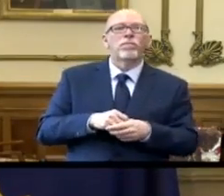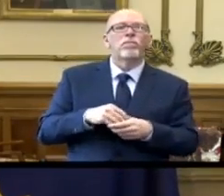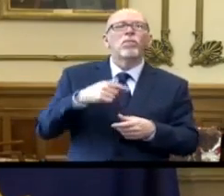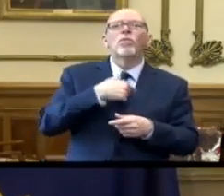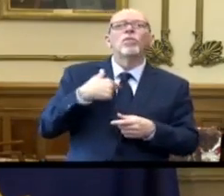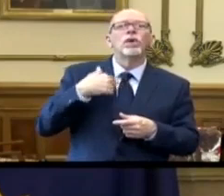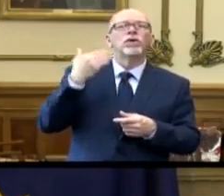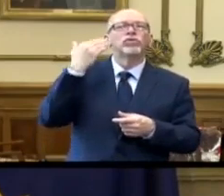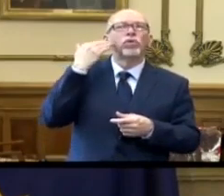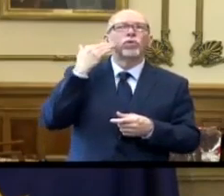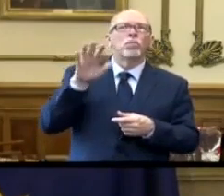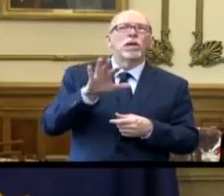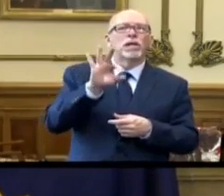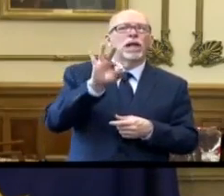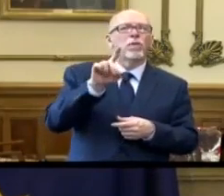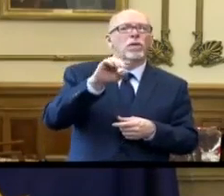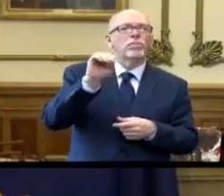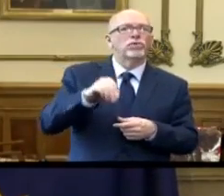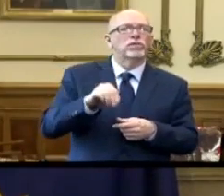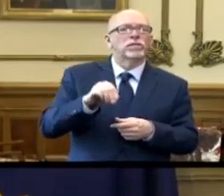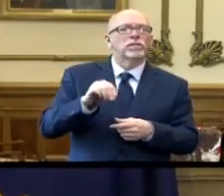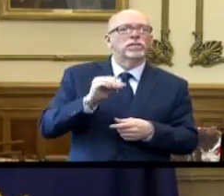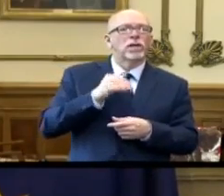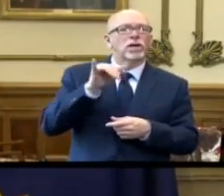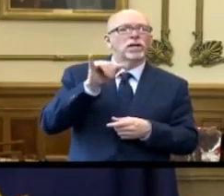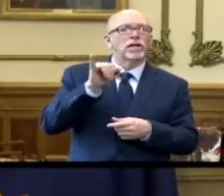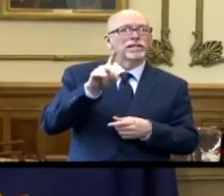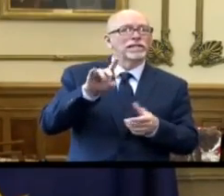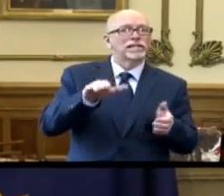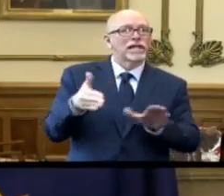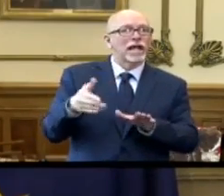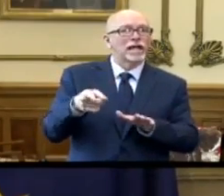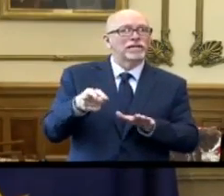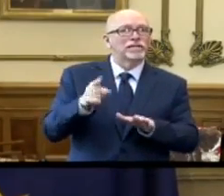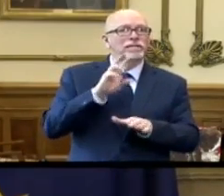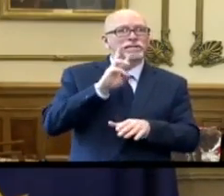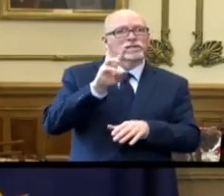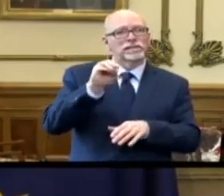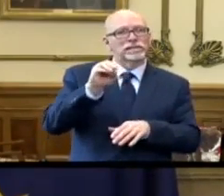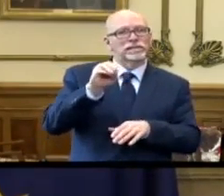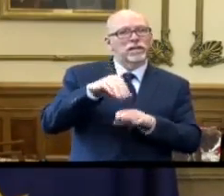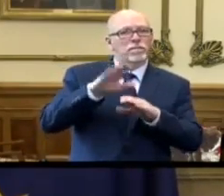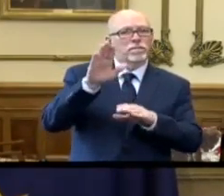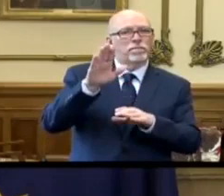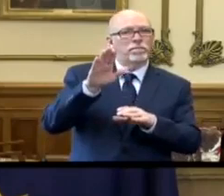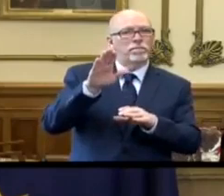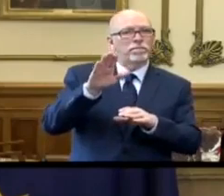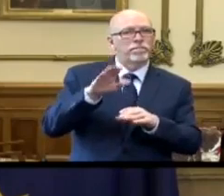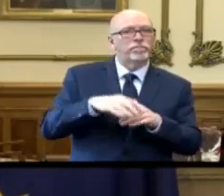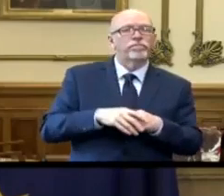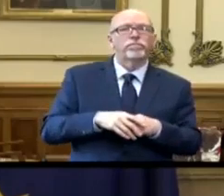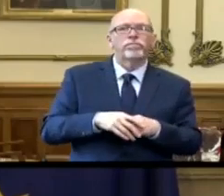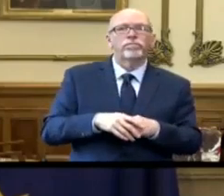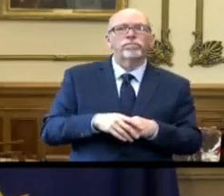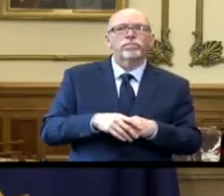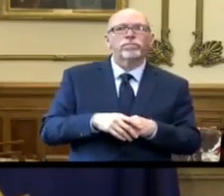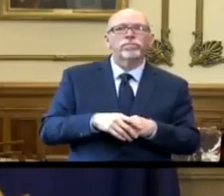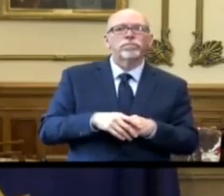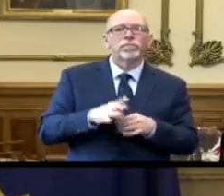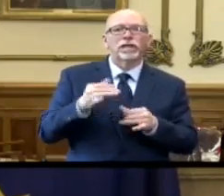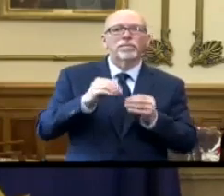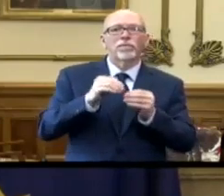we know that about 91% of our Indiana deaths, unfortunately, are 60 years or older. And it gets, you know,